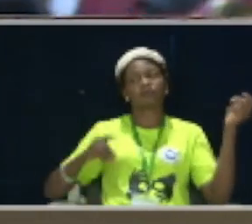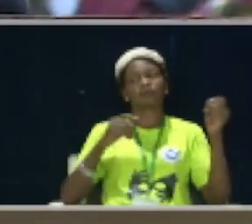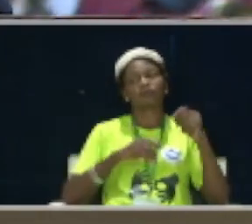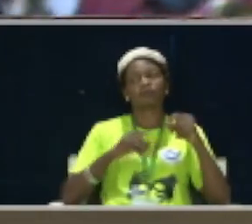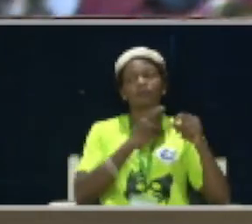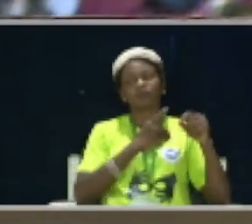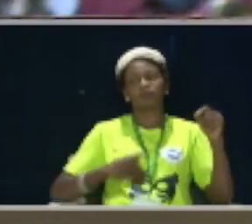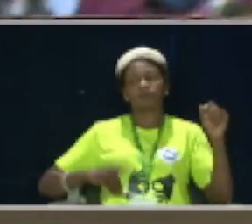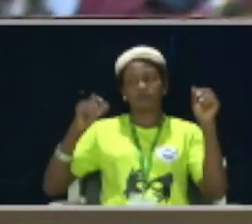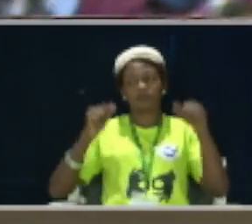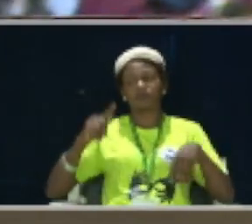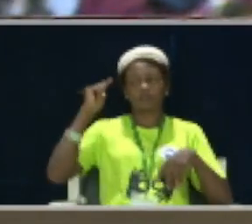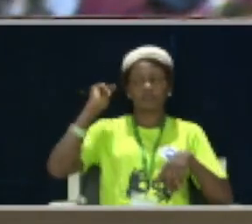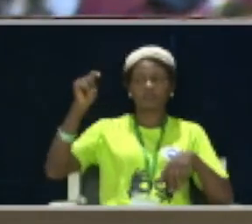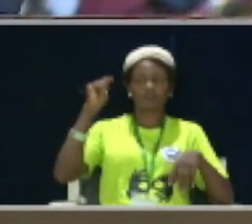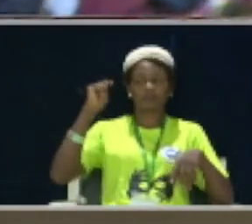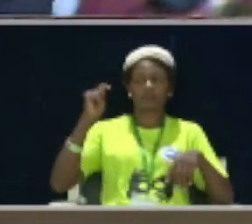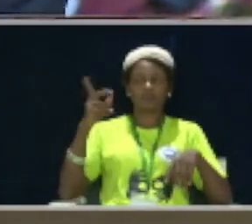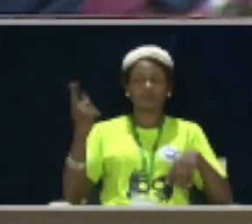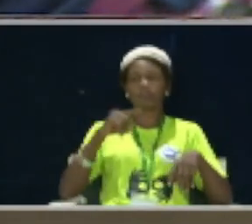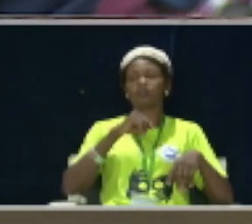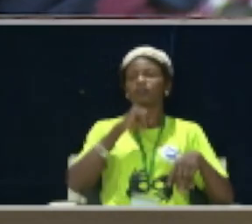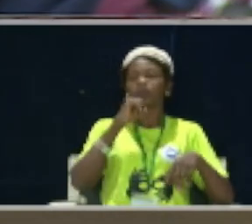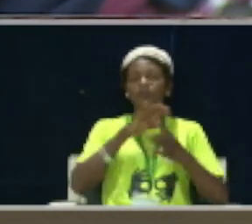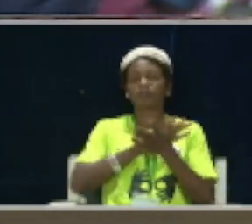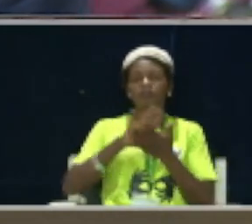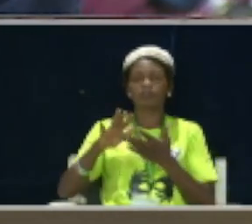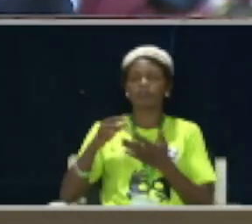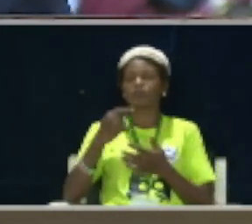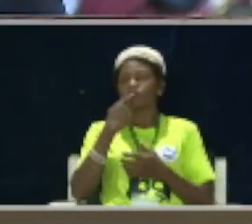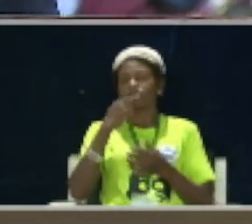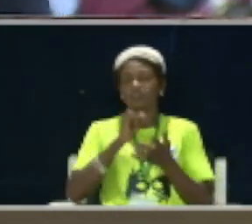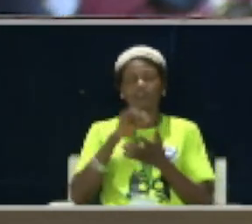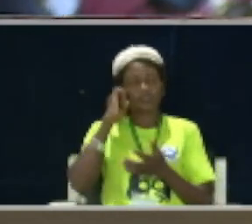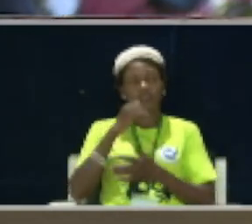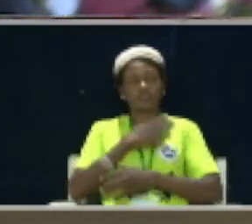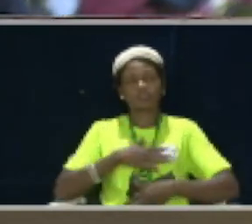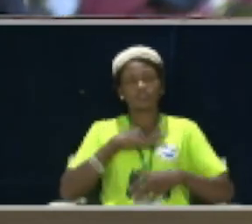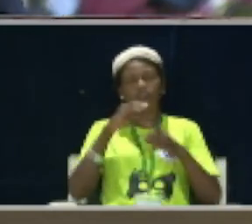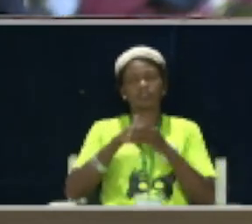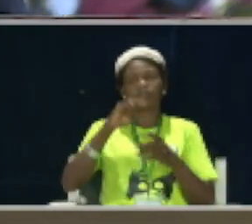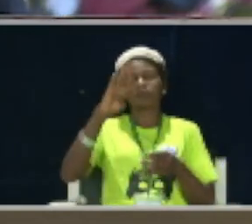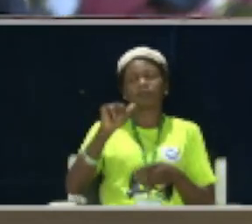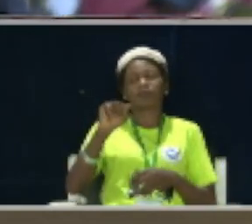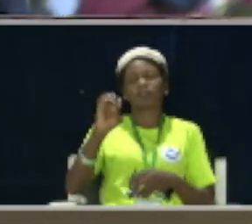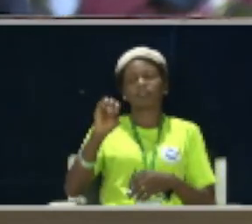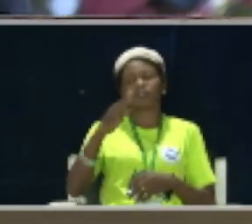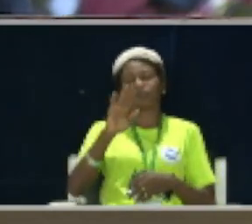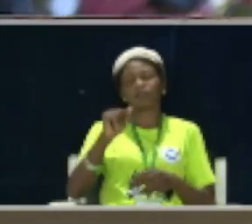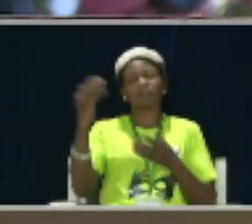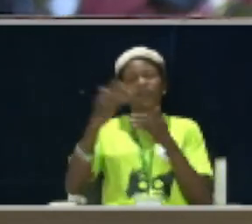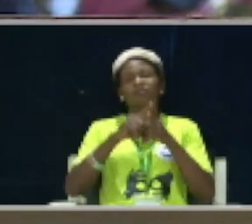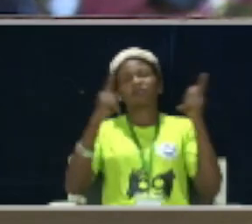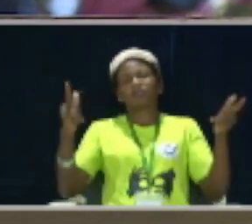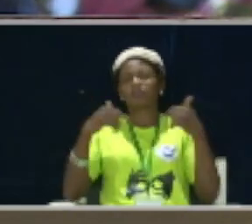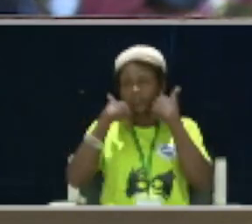David can testify the unclean sweet which he tasted in Bathsheba brought him the greatest shame